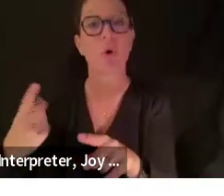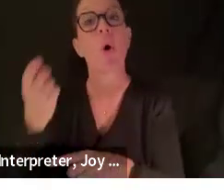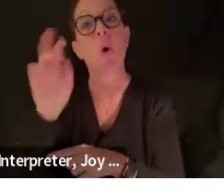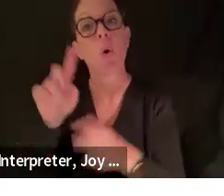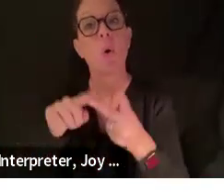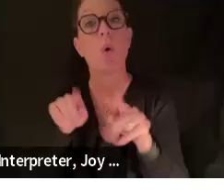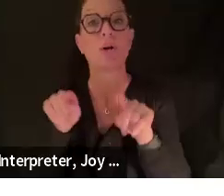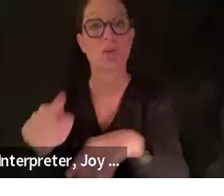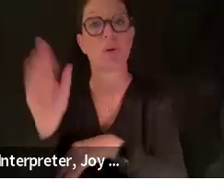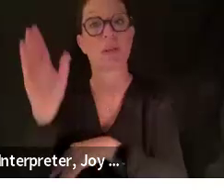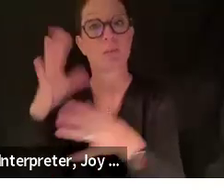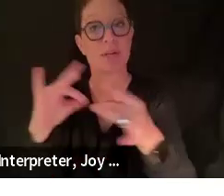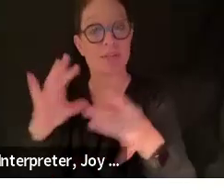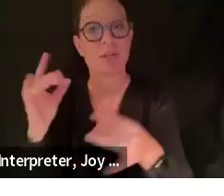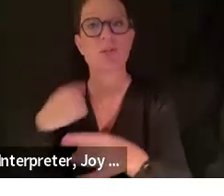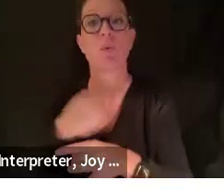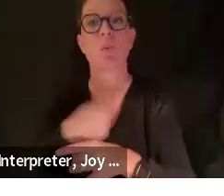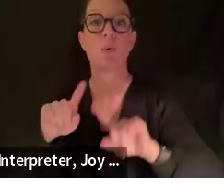you during today's presentation.